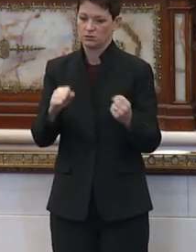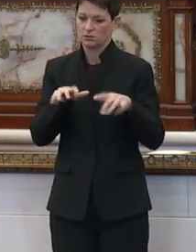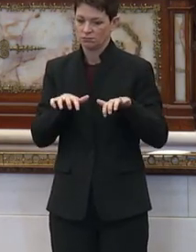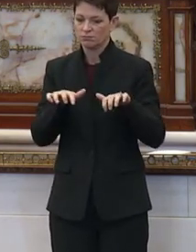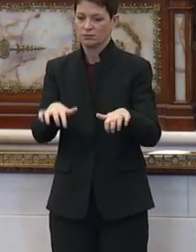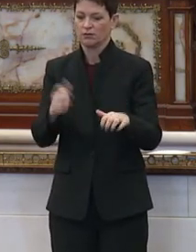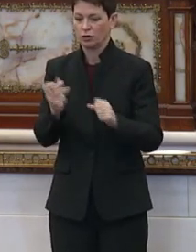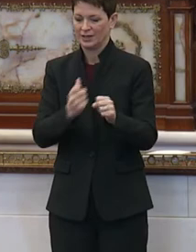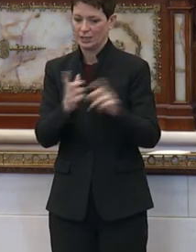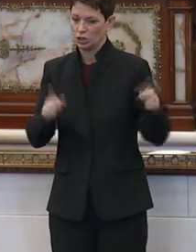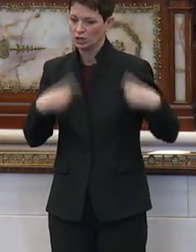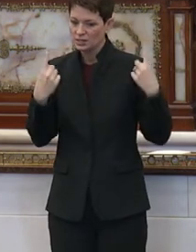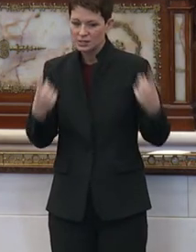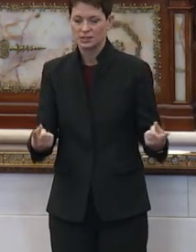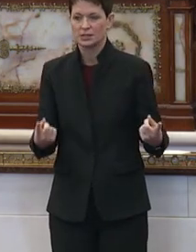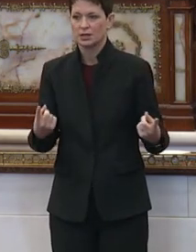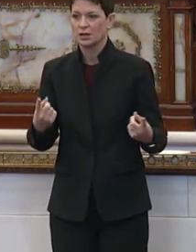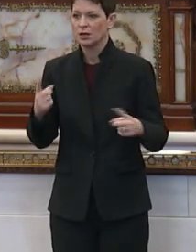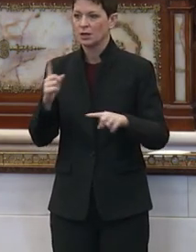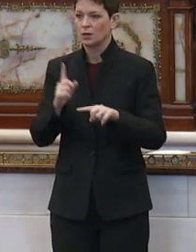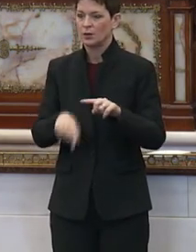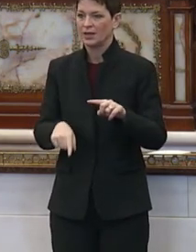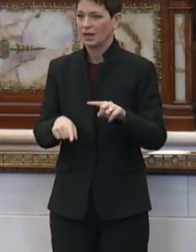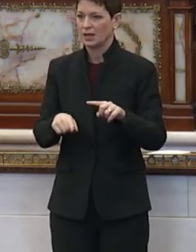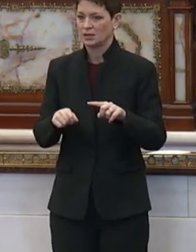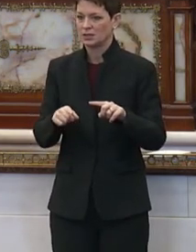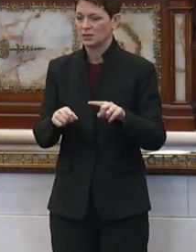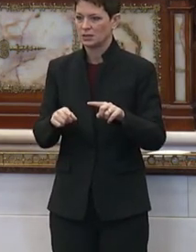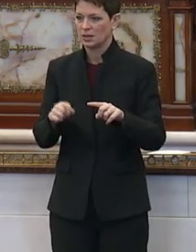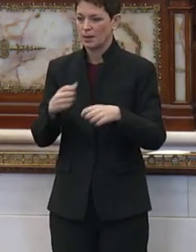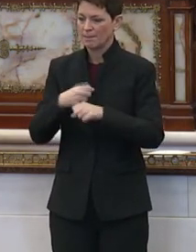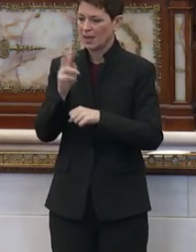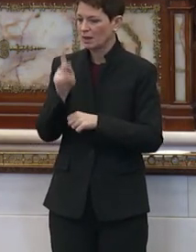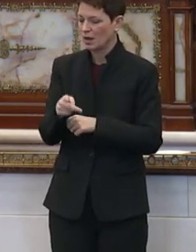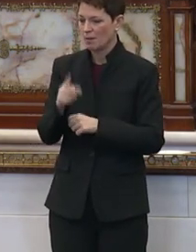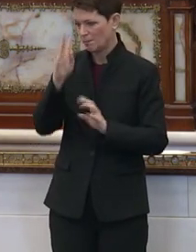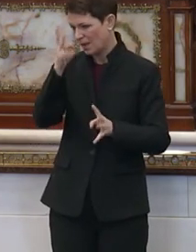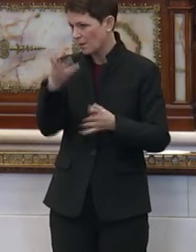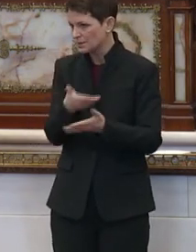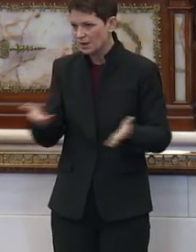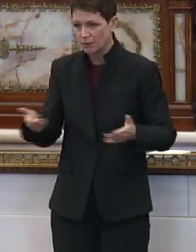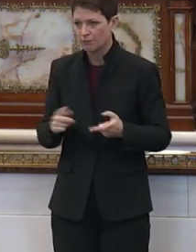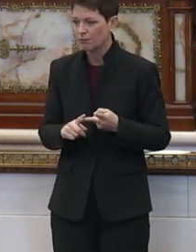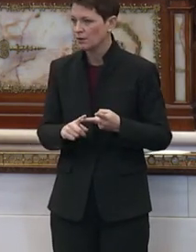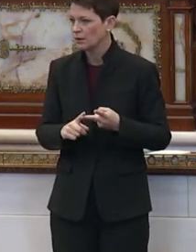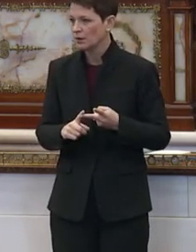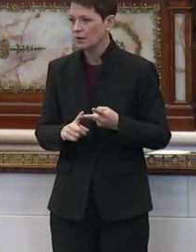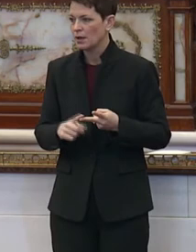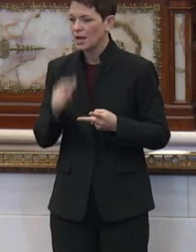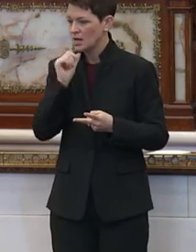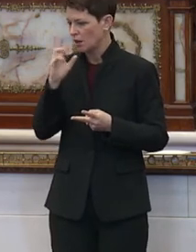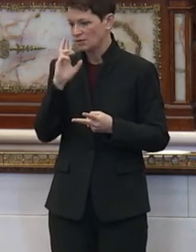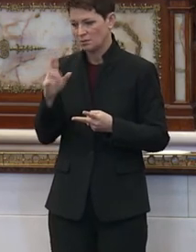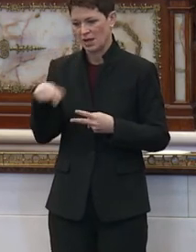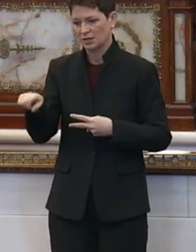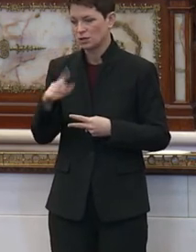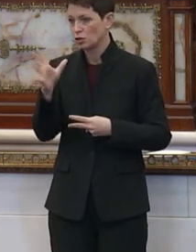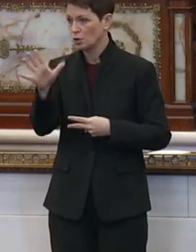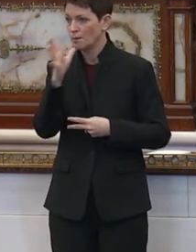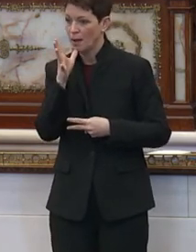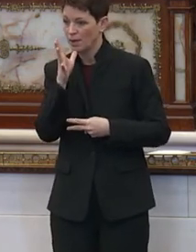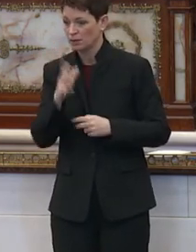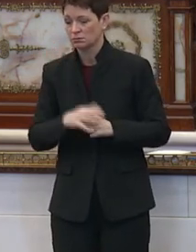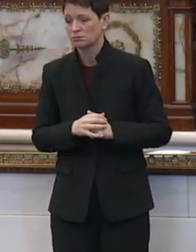decades. Decades. We can't obfuscate, make up stuff, and disrespect your